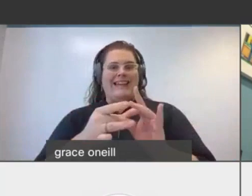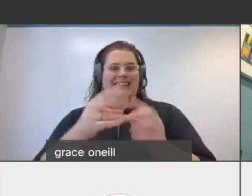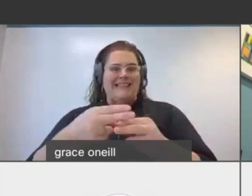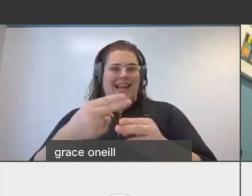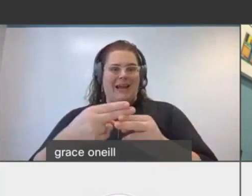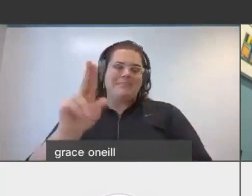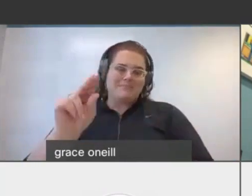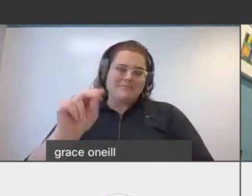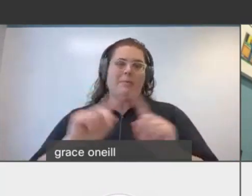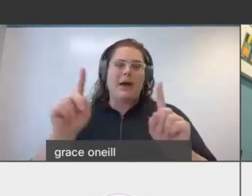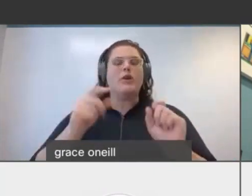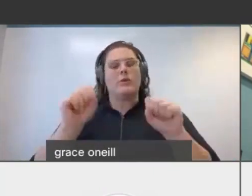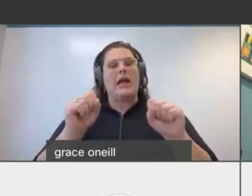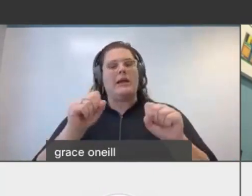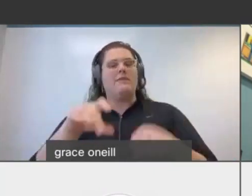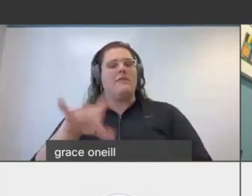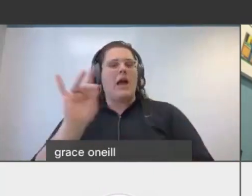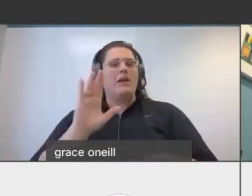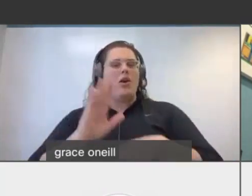you that you can go to